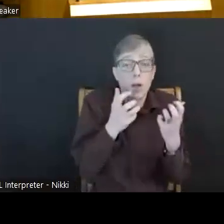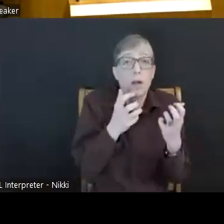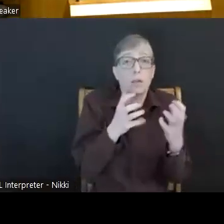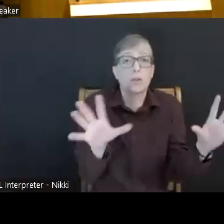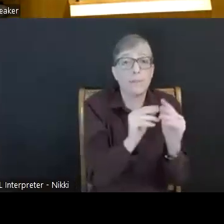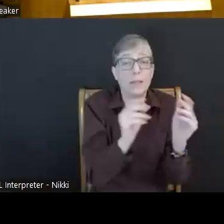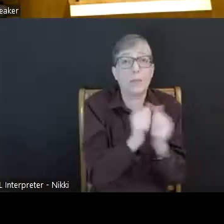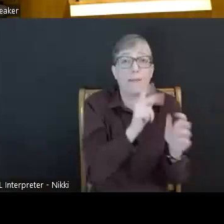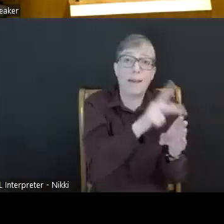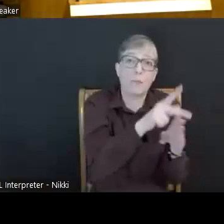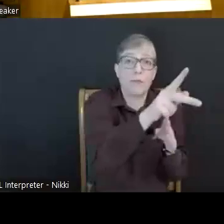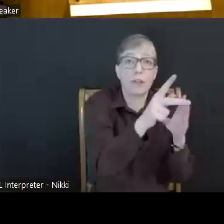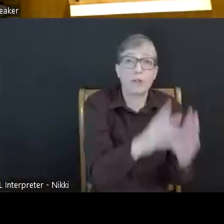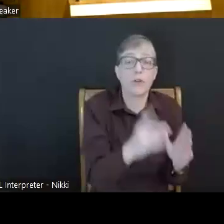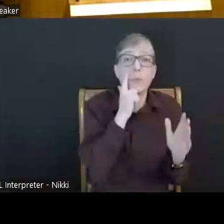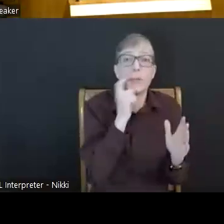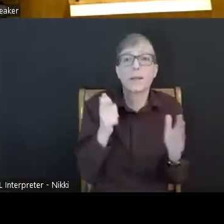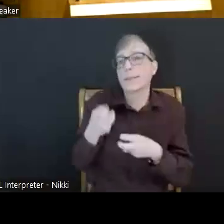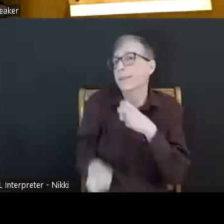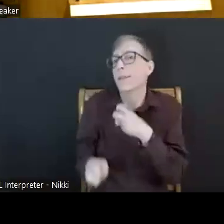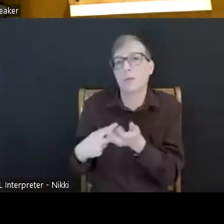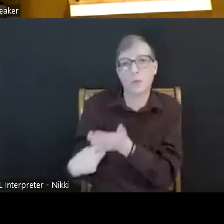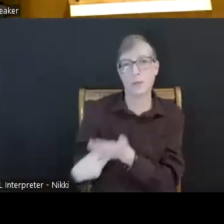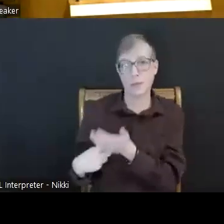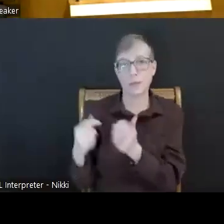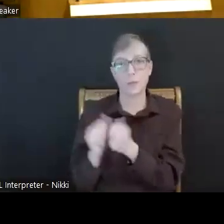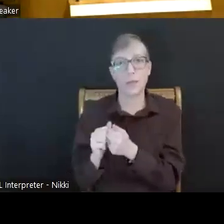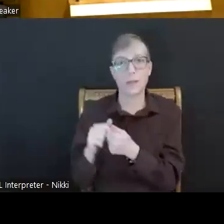some of the issues that they're having and how they feel about themselves.